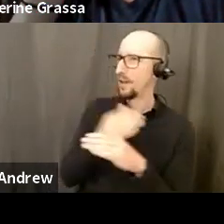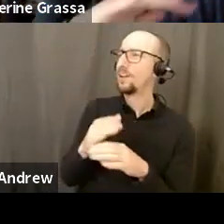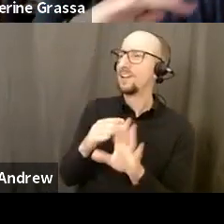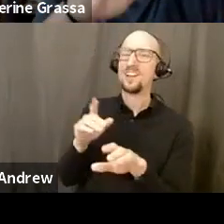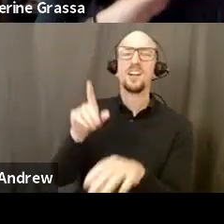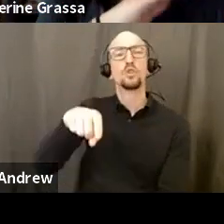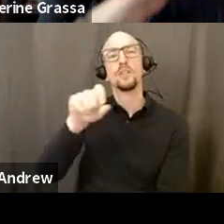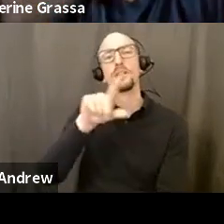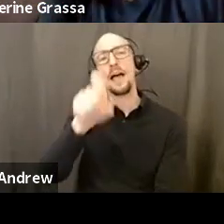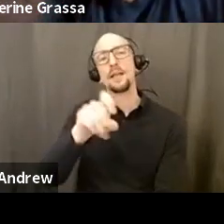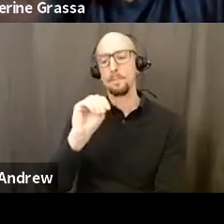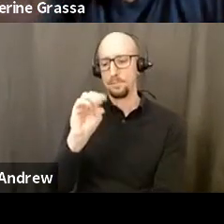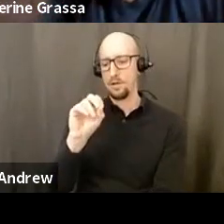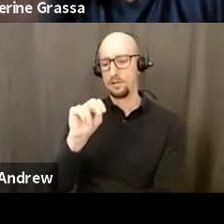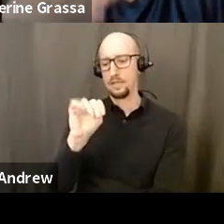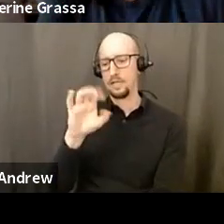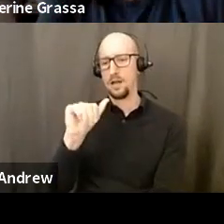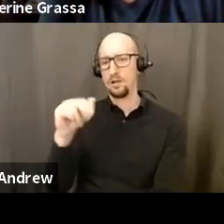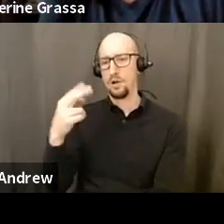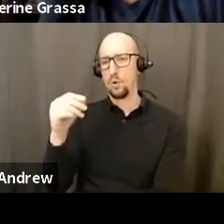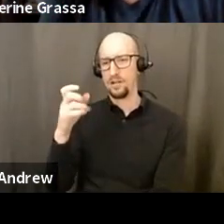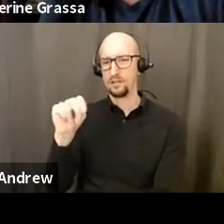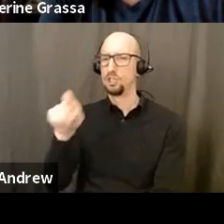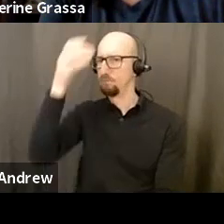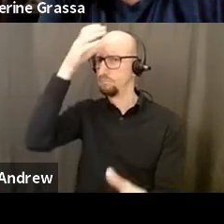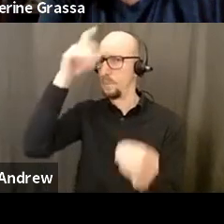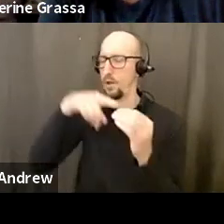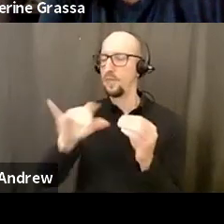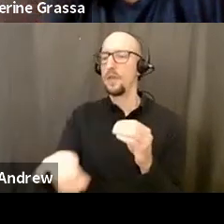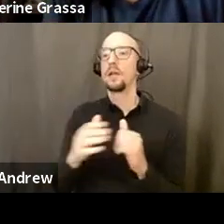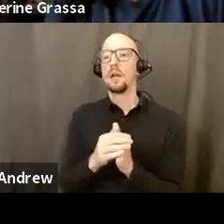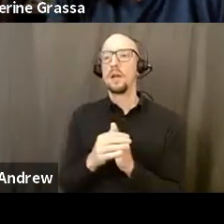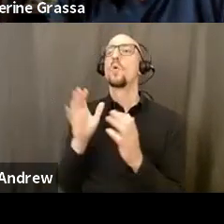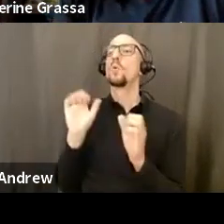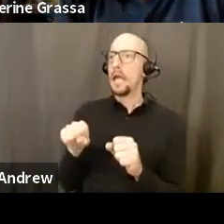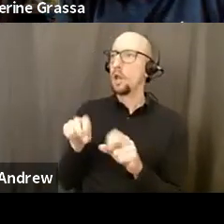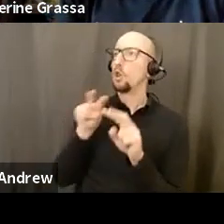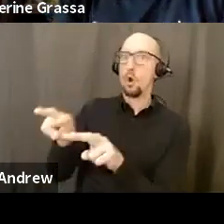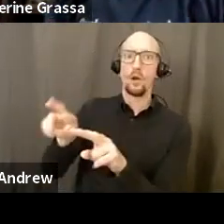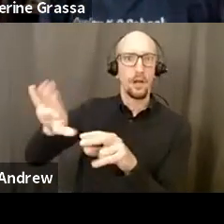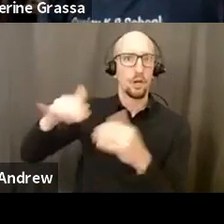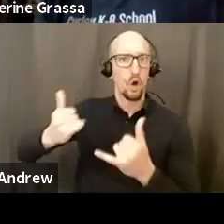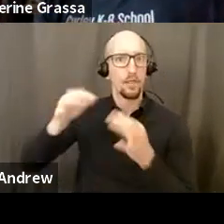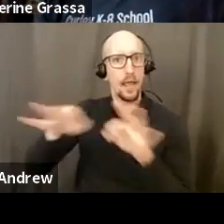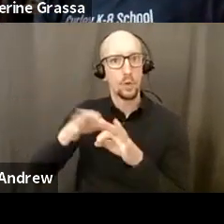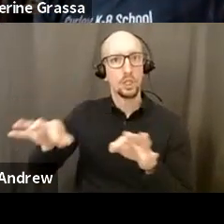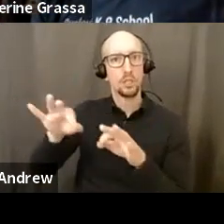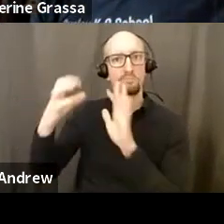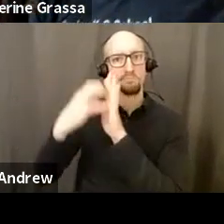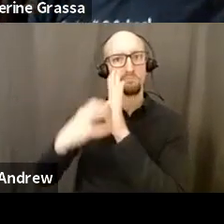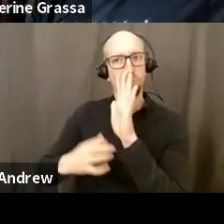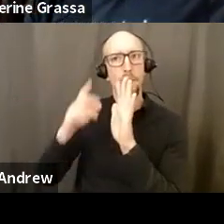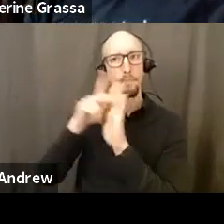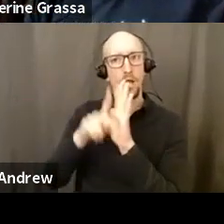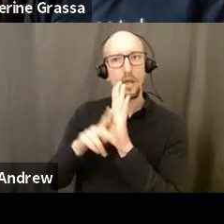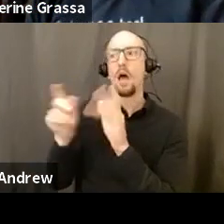to respond to that. But I would say, what is it that's currently happening? And we could just also adopt that language. Okay. Mr.